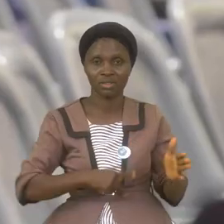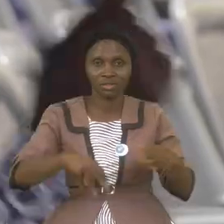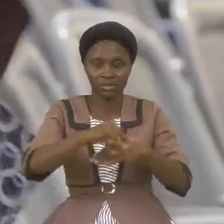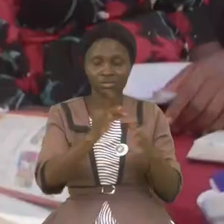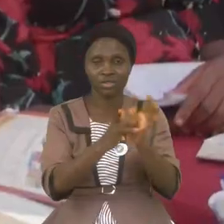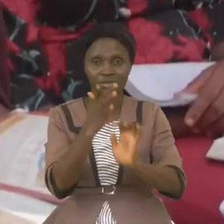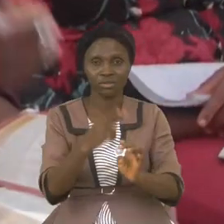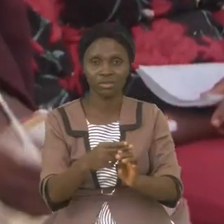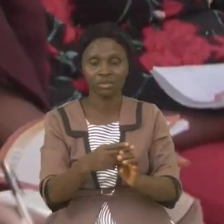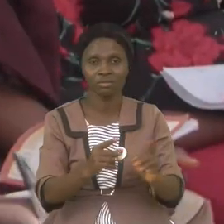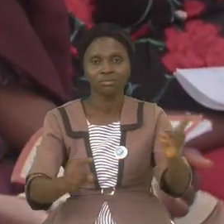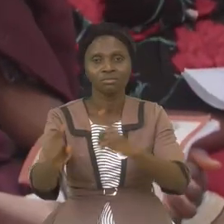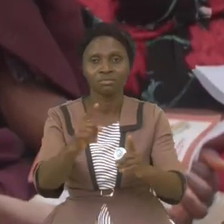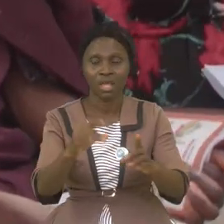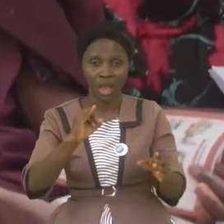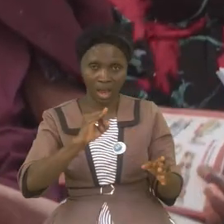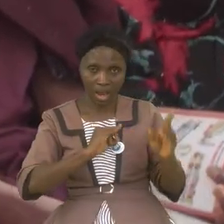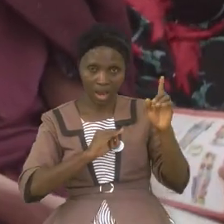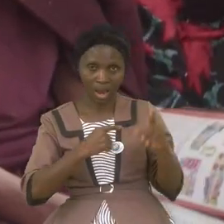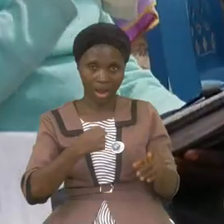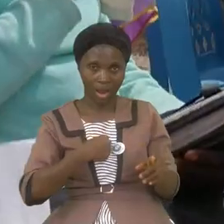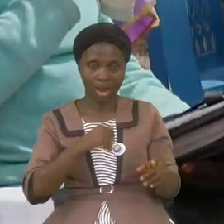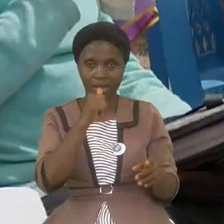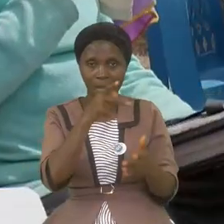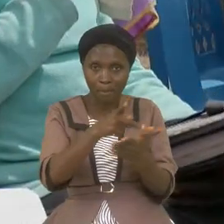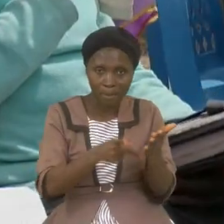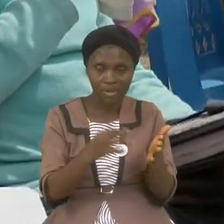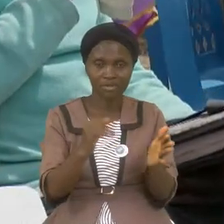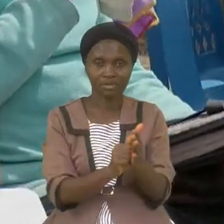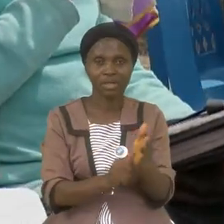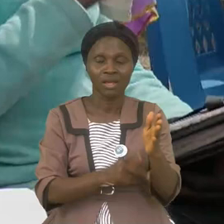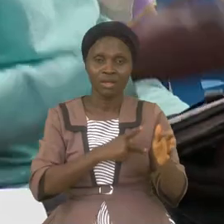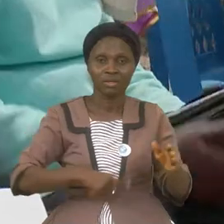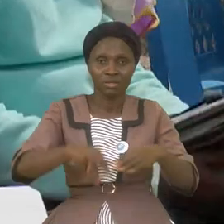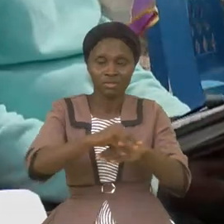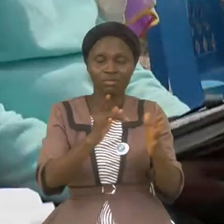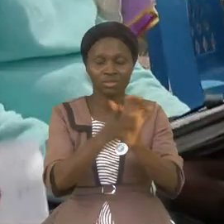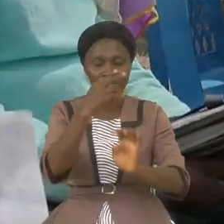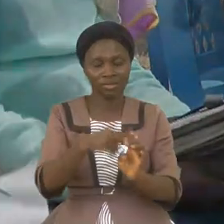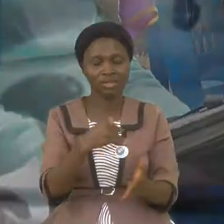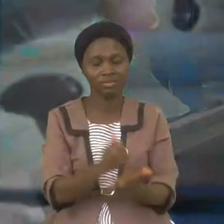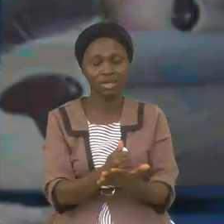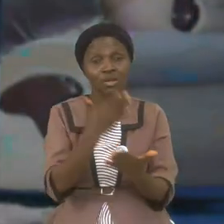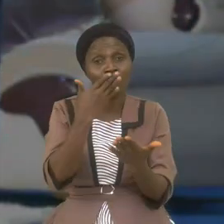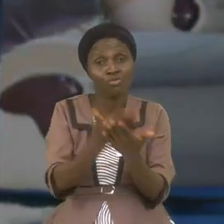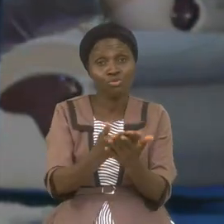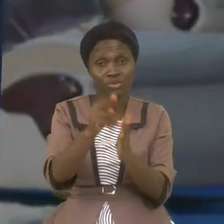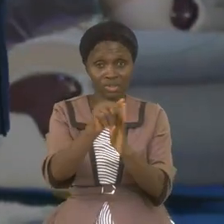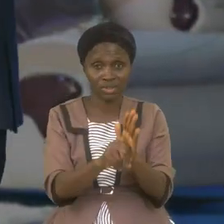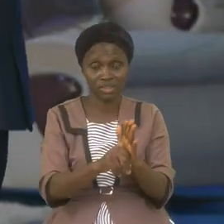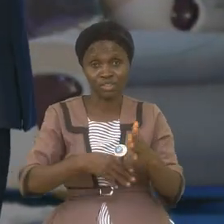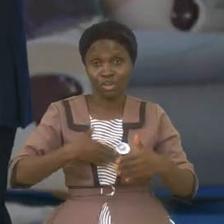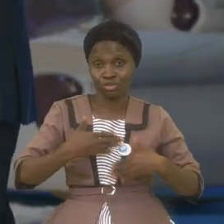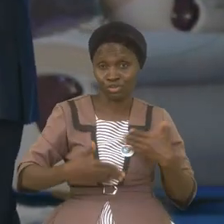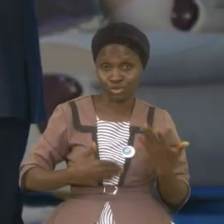kingdom. I'm a part of that kingdom. Goodness will never pass away in your life. Joy will never pass away in